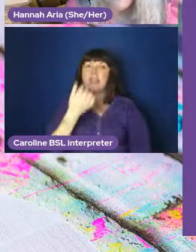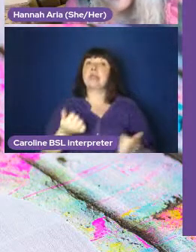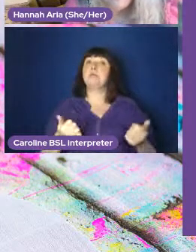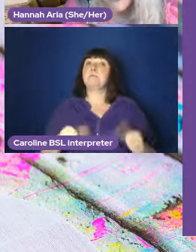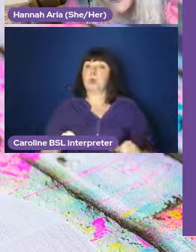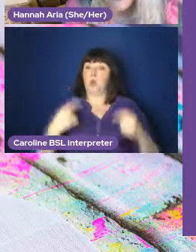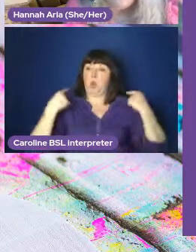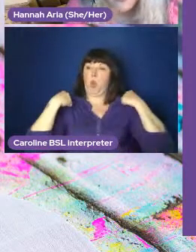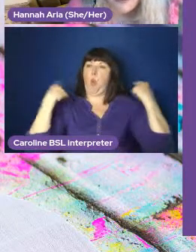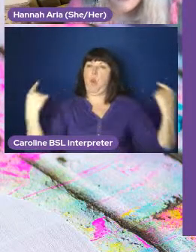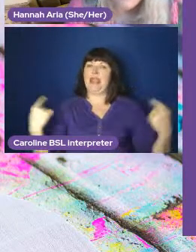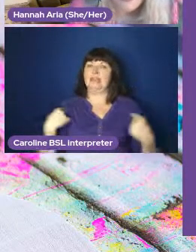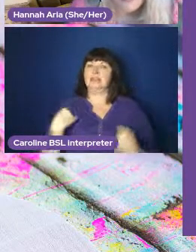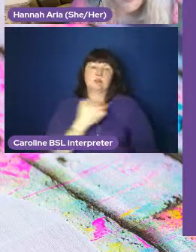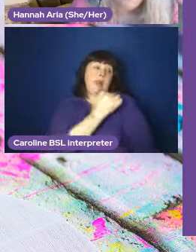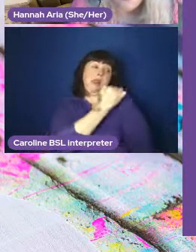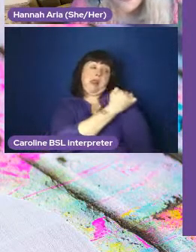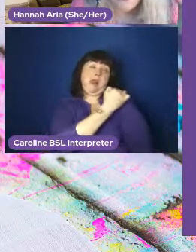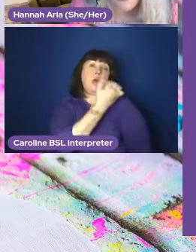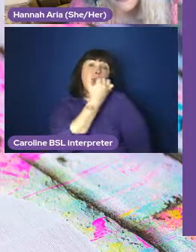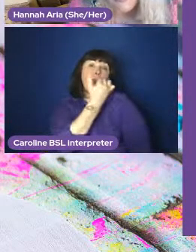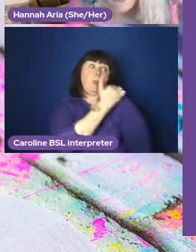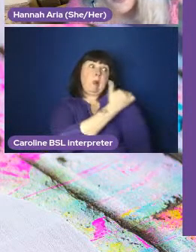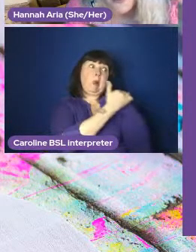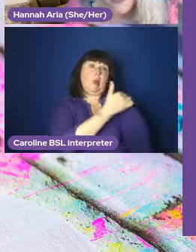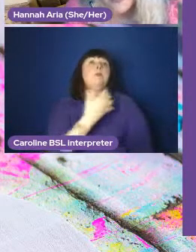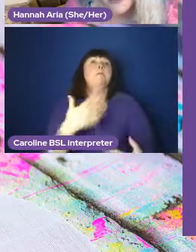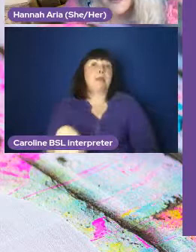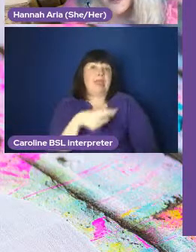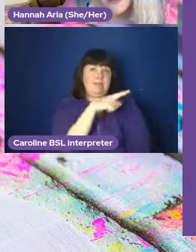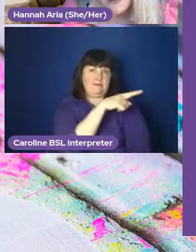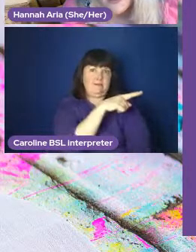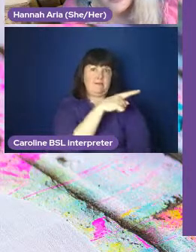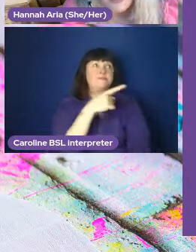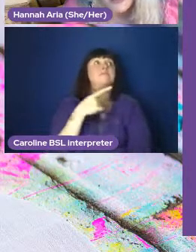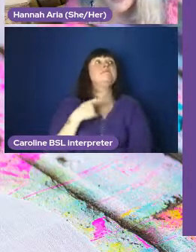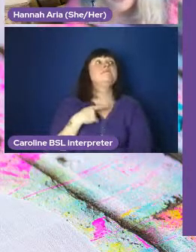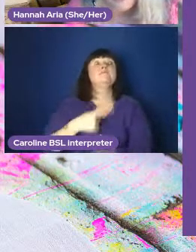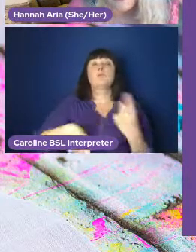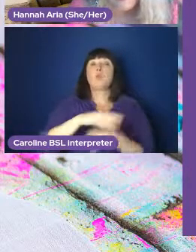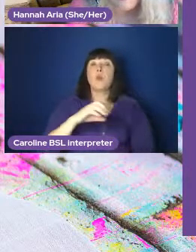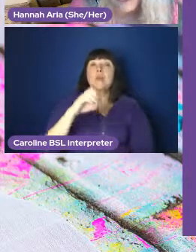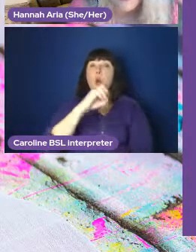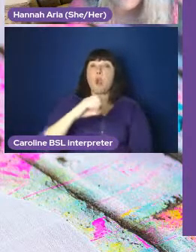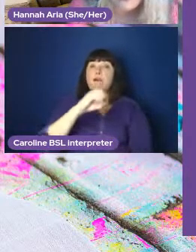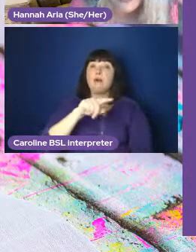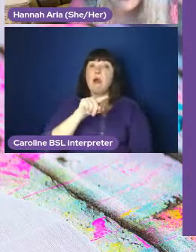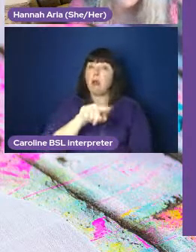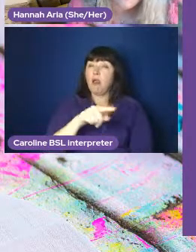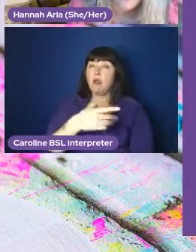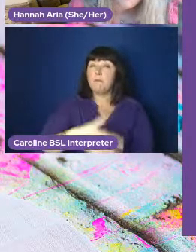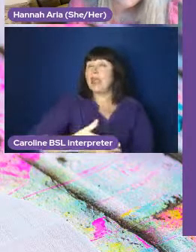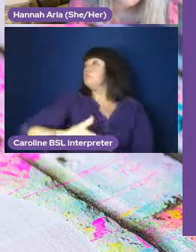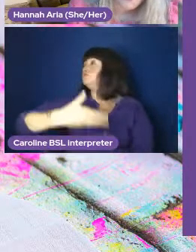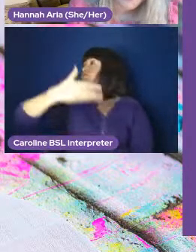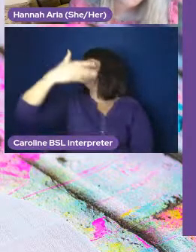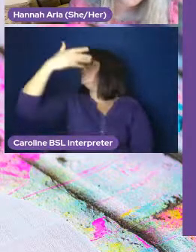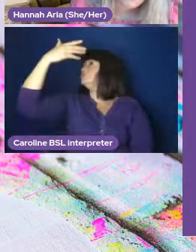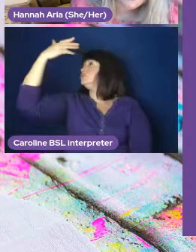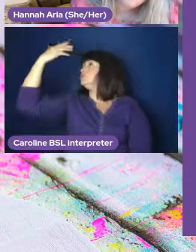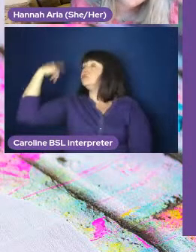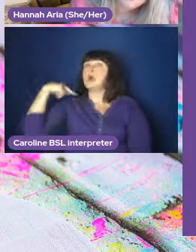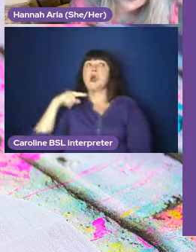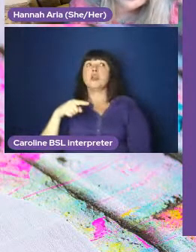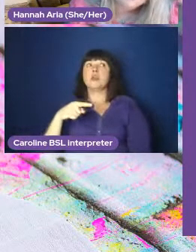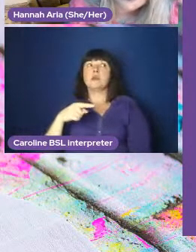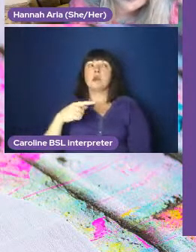you? I physically posted Oliver some wings when he was doing this job, like back in the day. But I'm